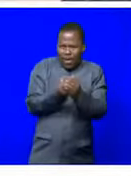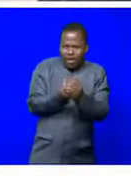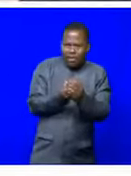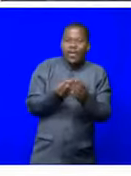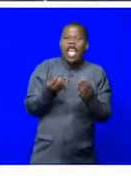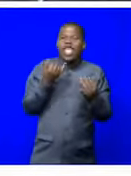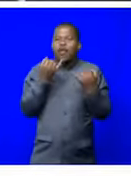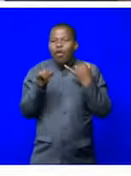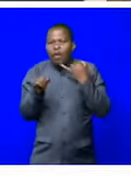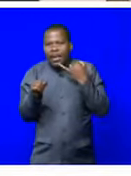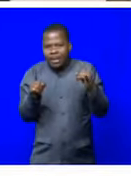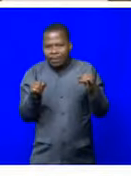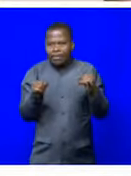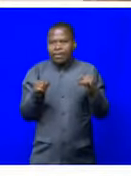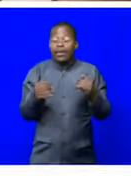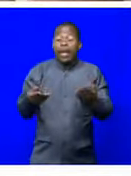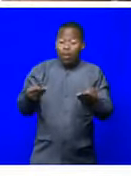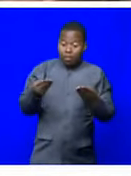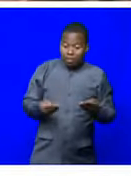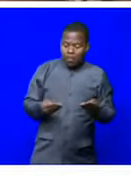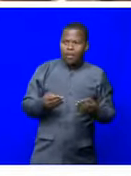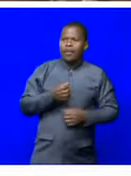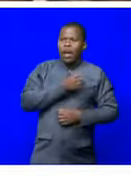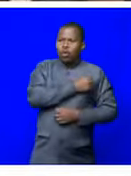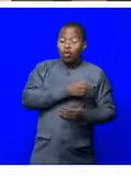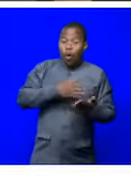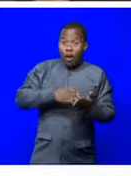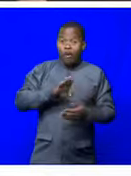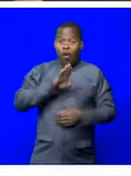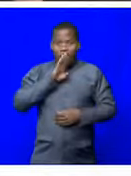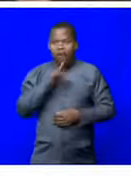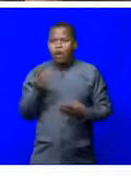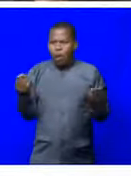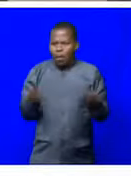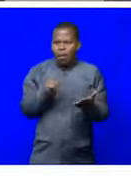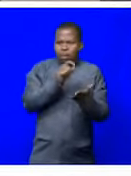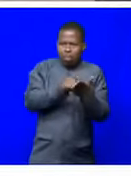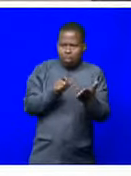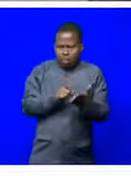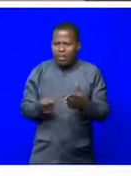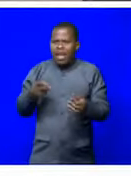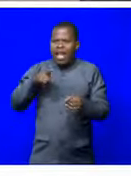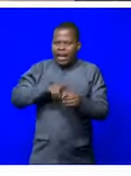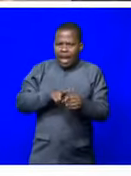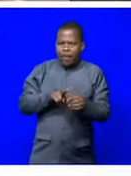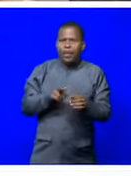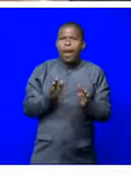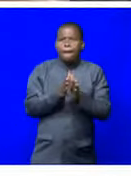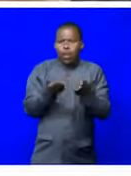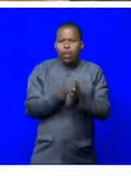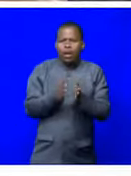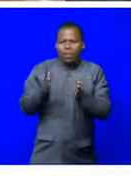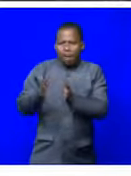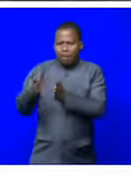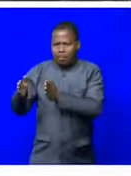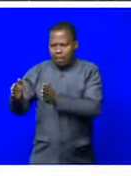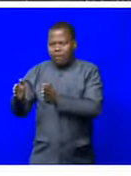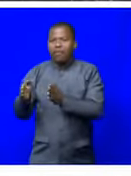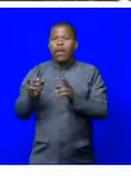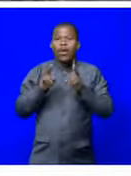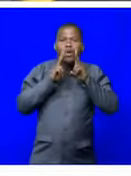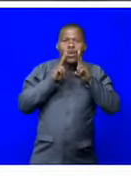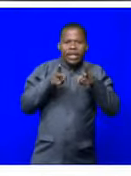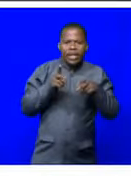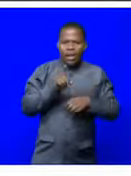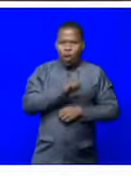sive. Lamanye malunga lomndeni avakashele indzawo yemtapo wetinqwathi iManchester Central Library